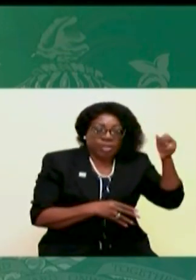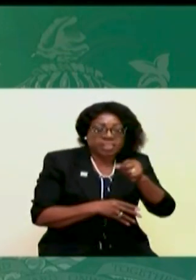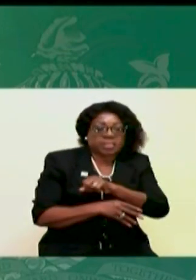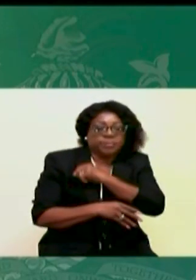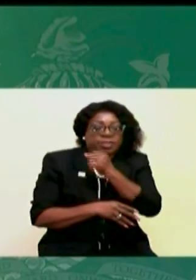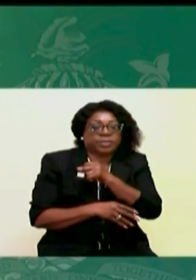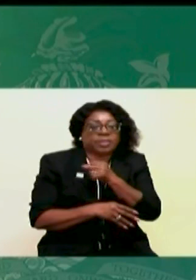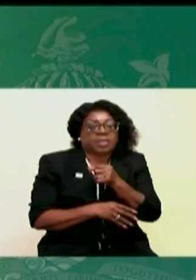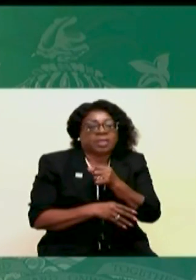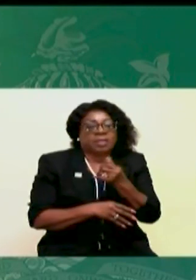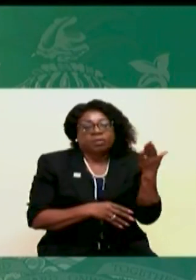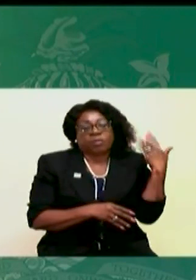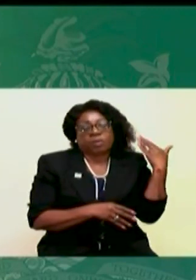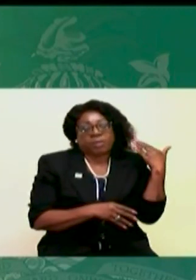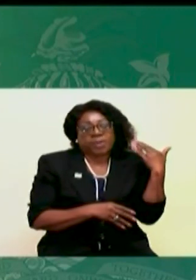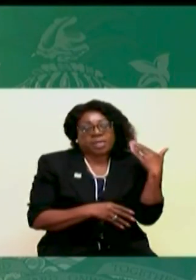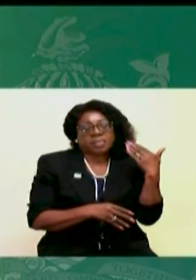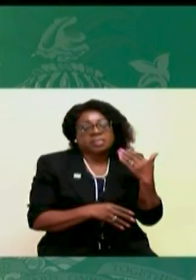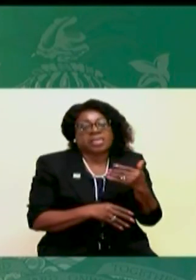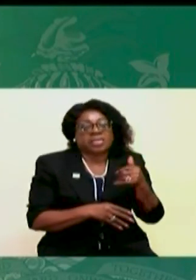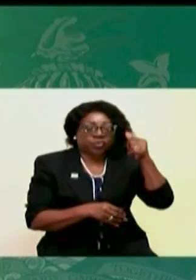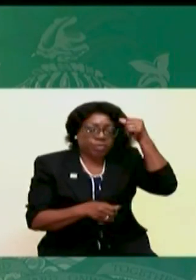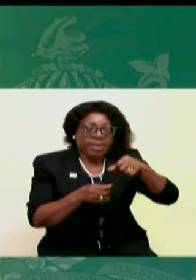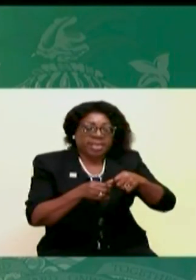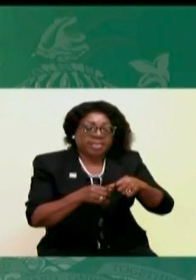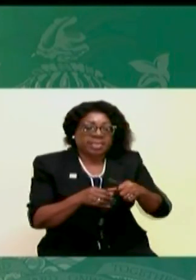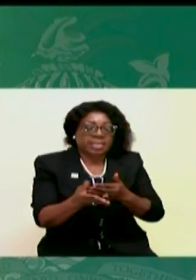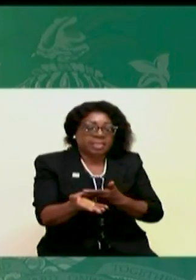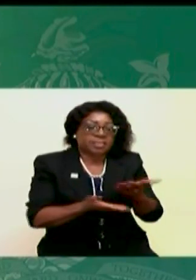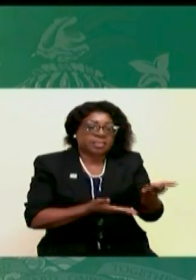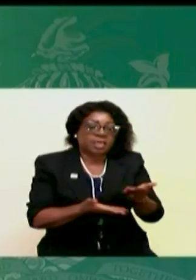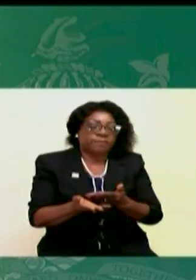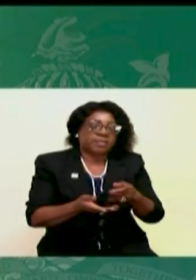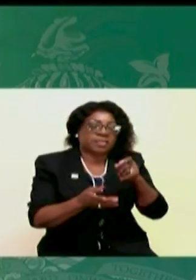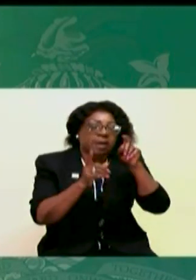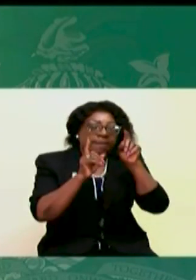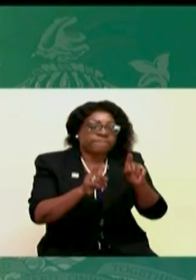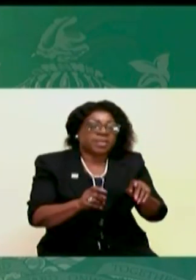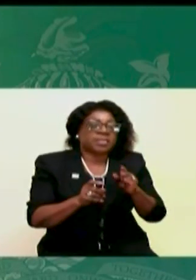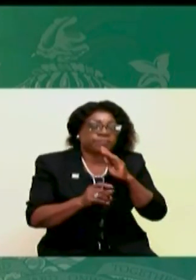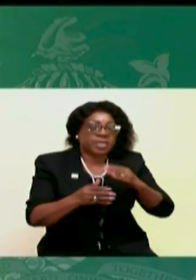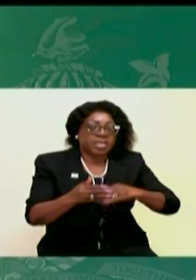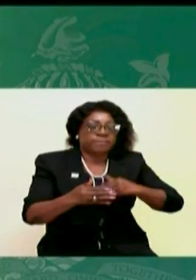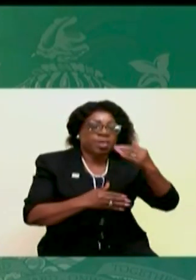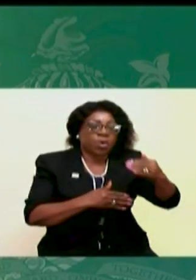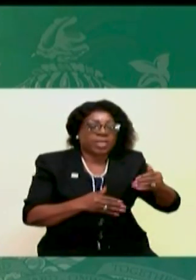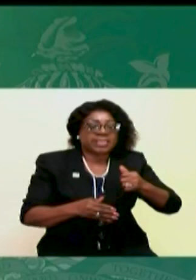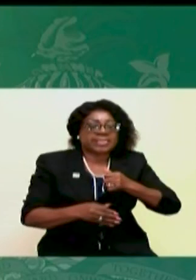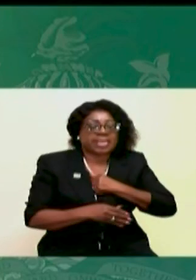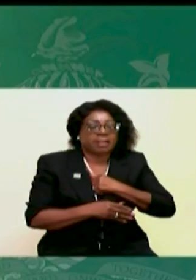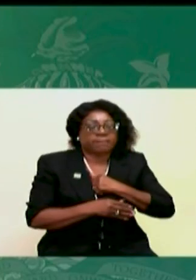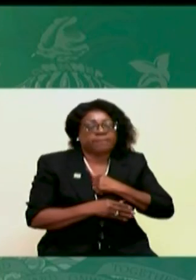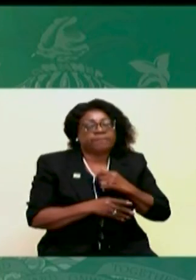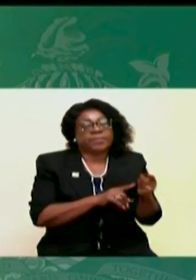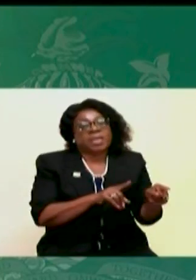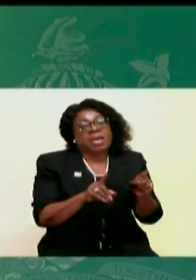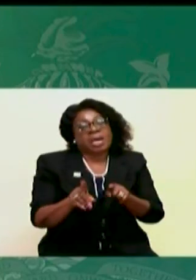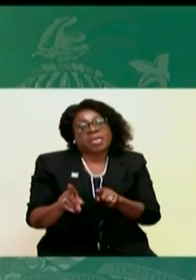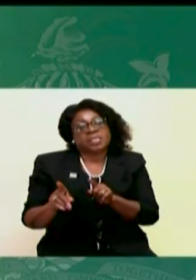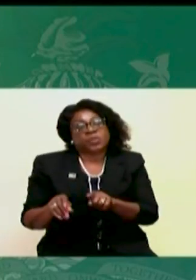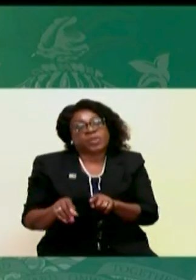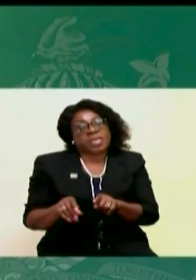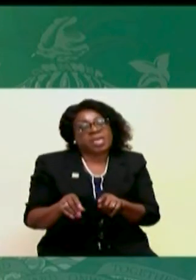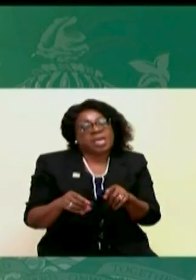is a reminder that service must be beyond self. As we prepare for an historic